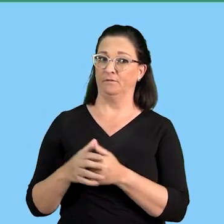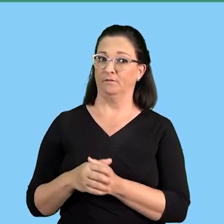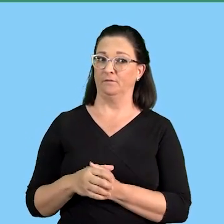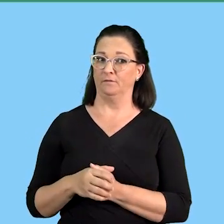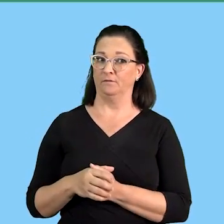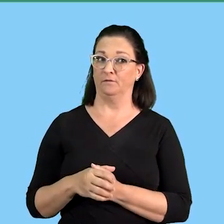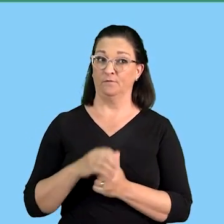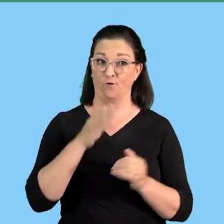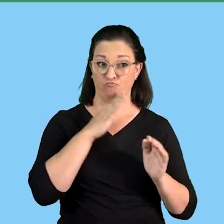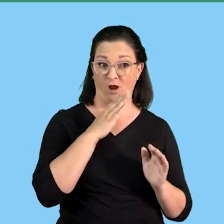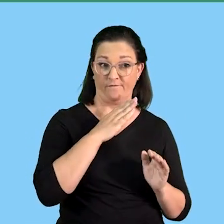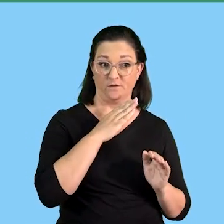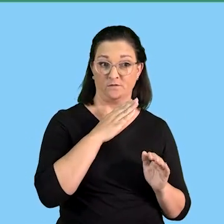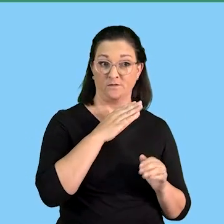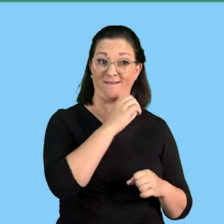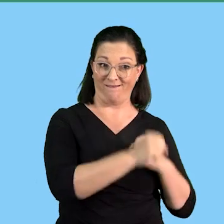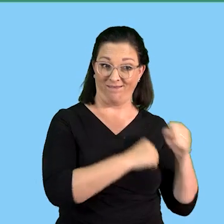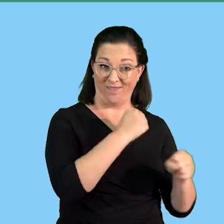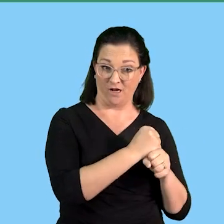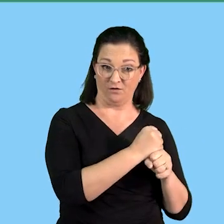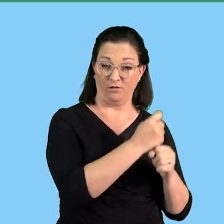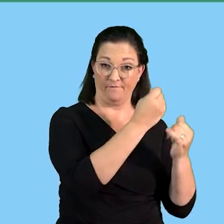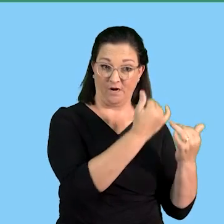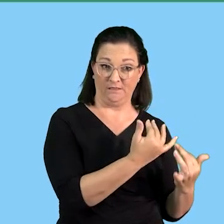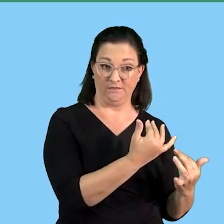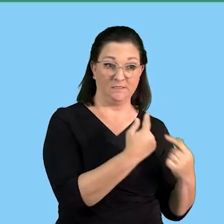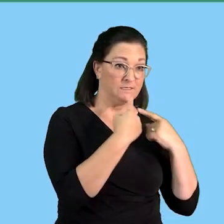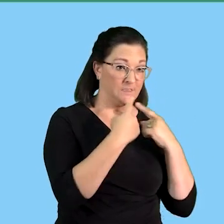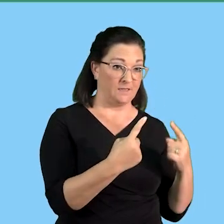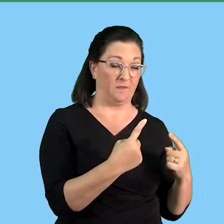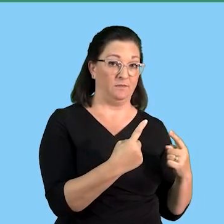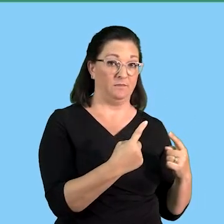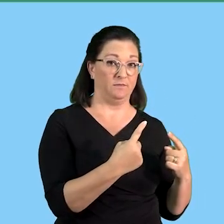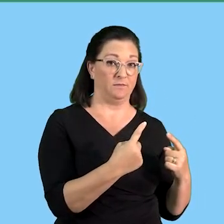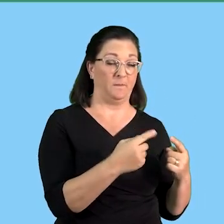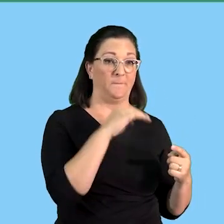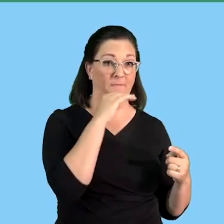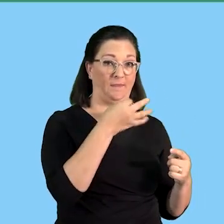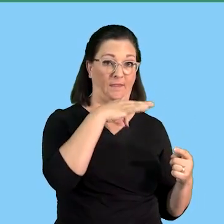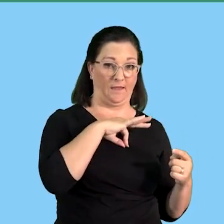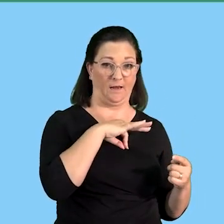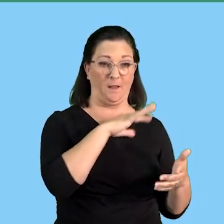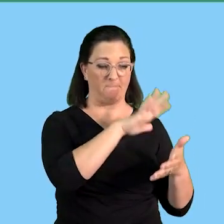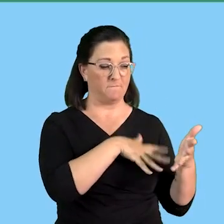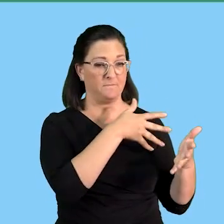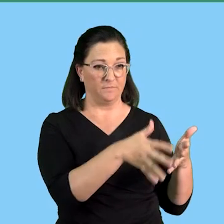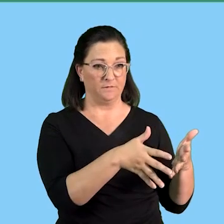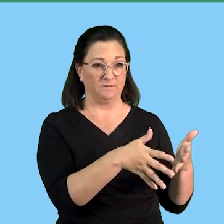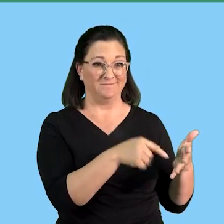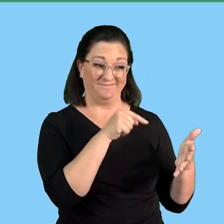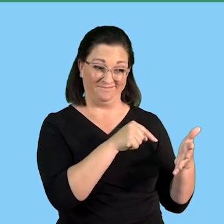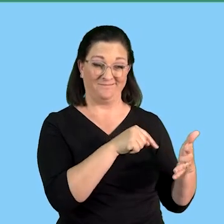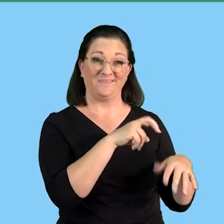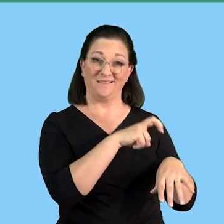with the private company, annual financial statements, meaning your income statement, balance sheets, will